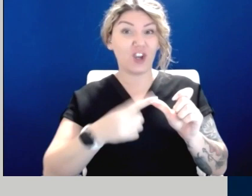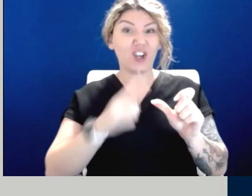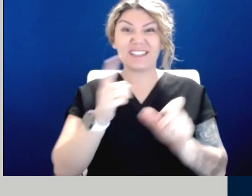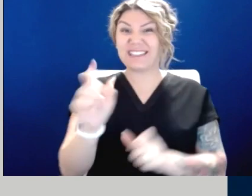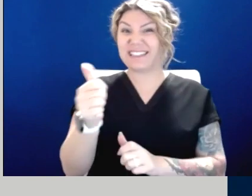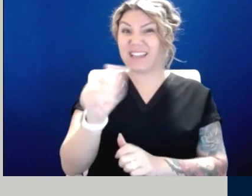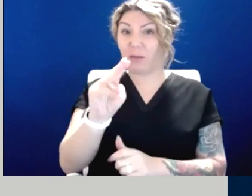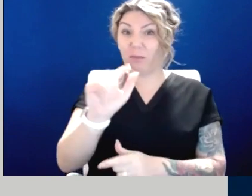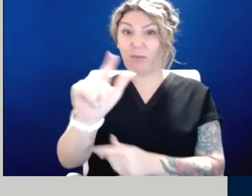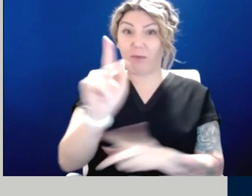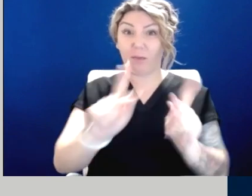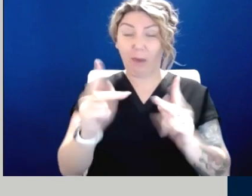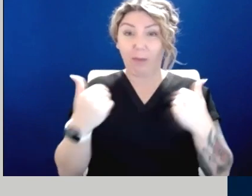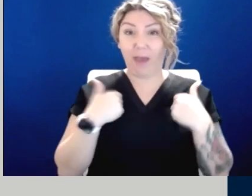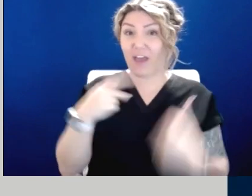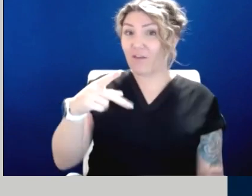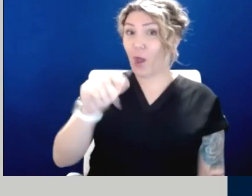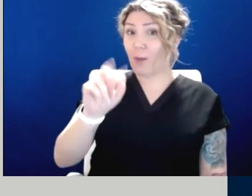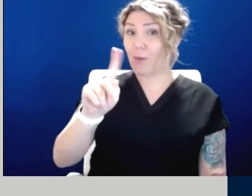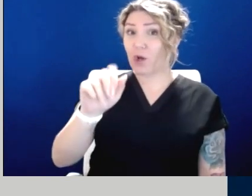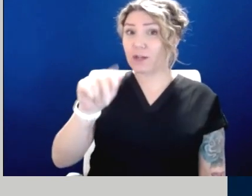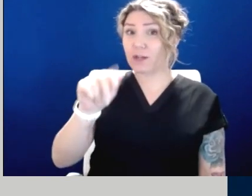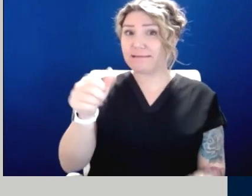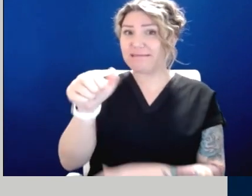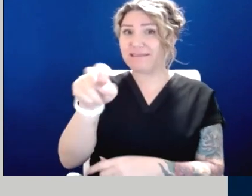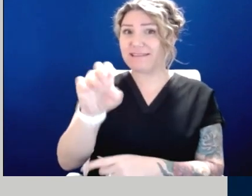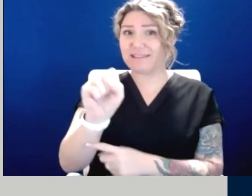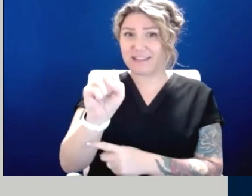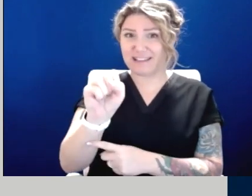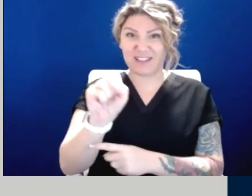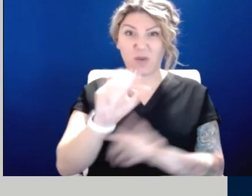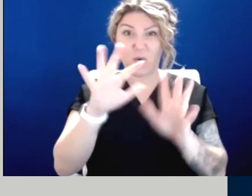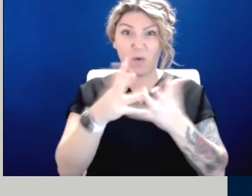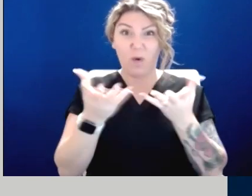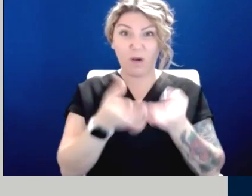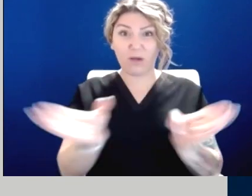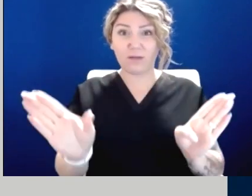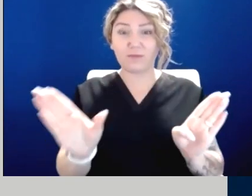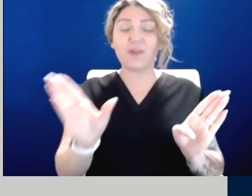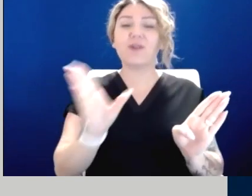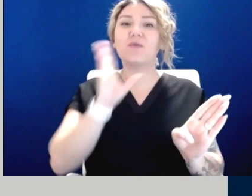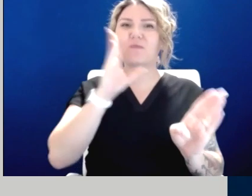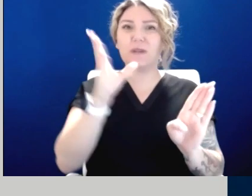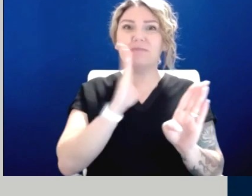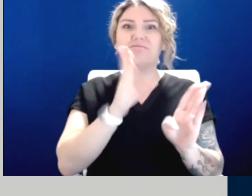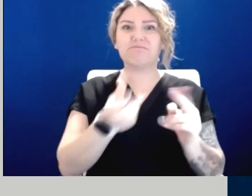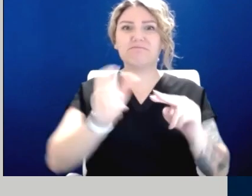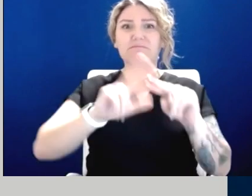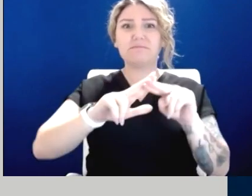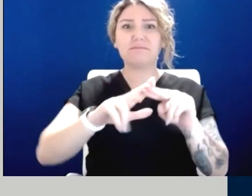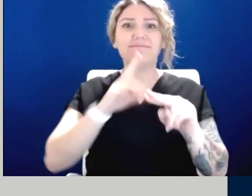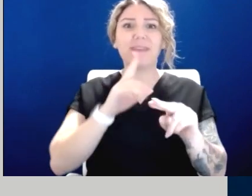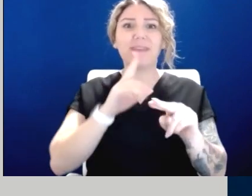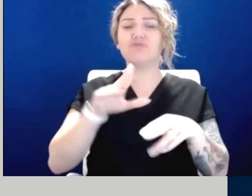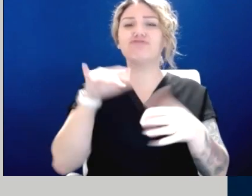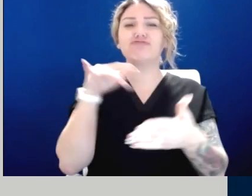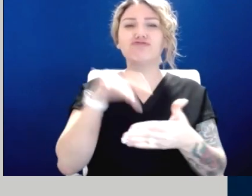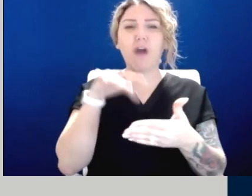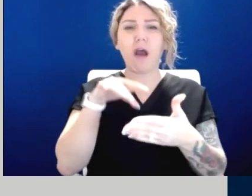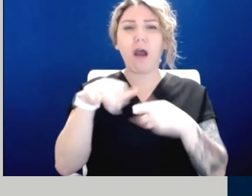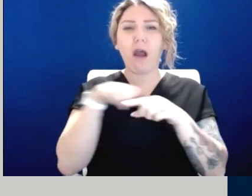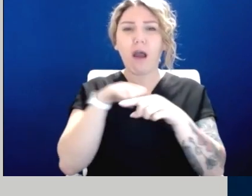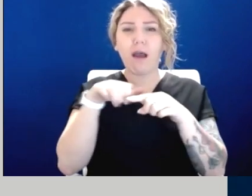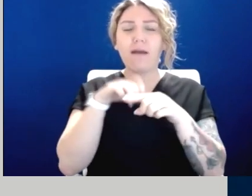number will grow in the next decade. A look at the treatments currently available, trials that are currently underway, and the